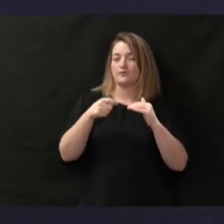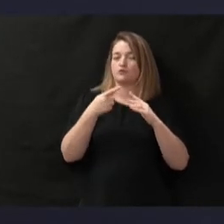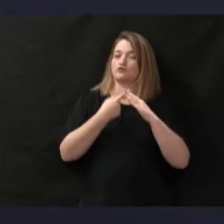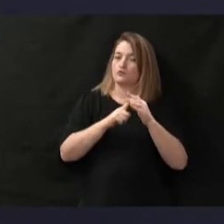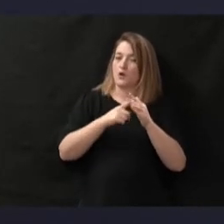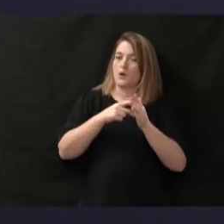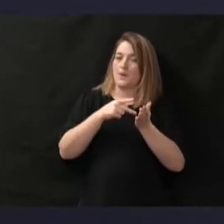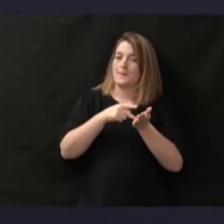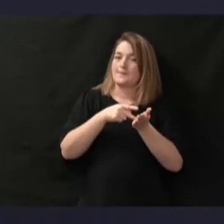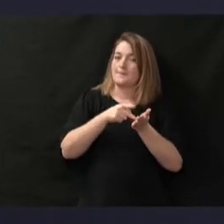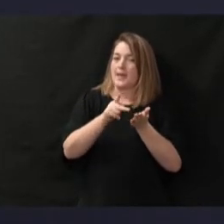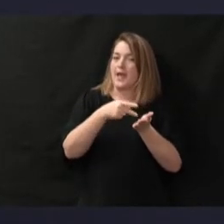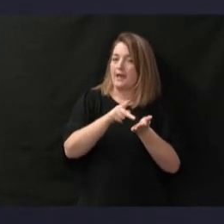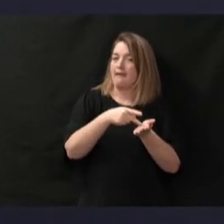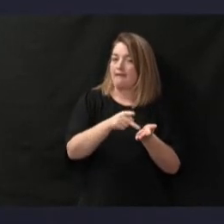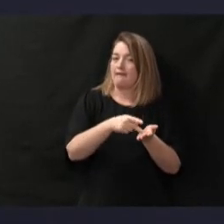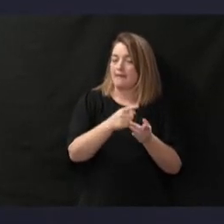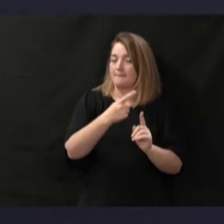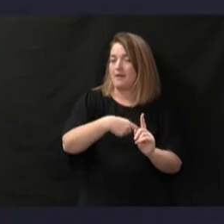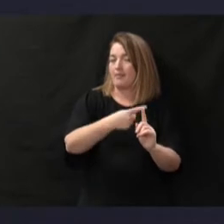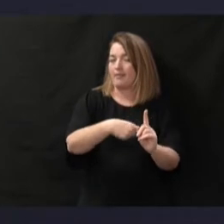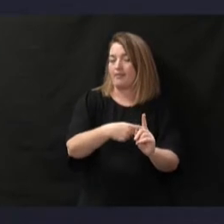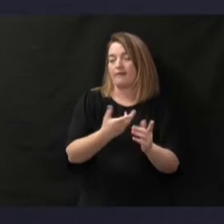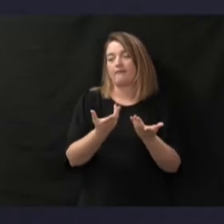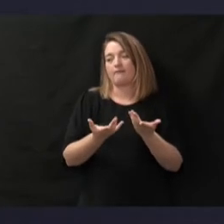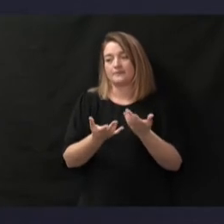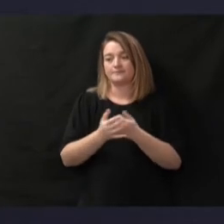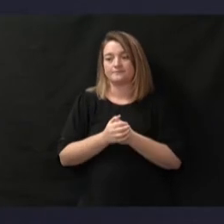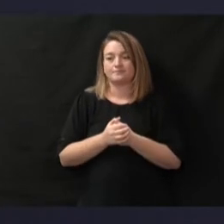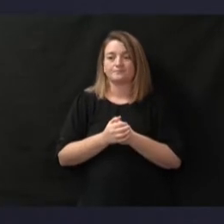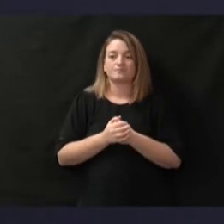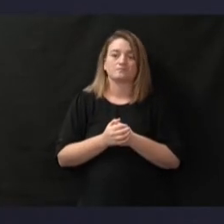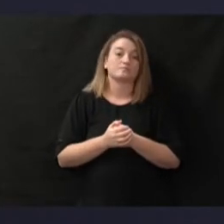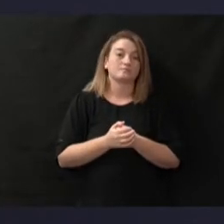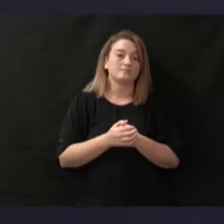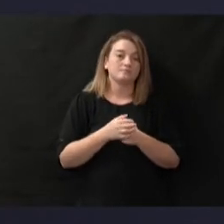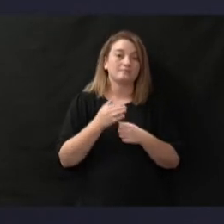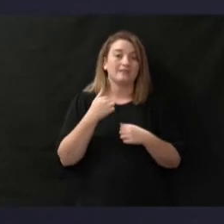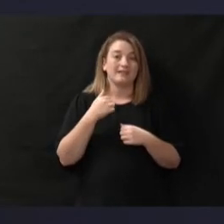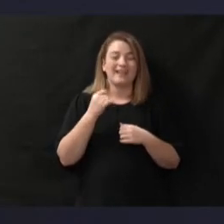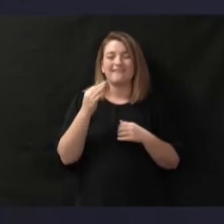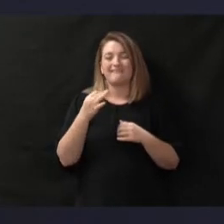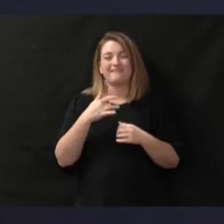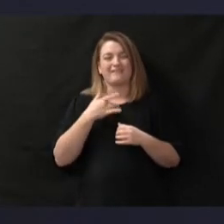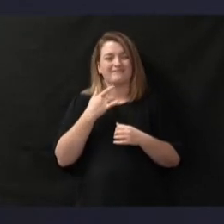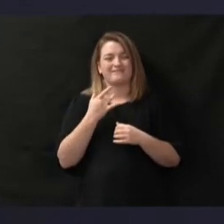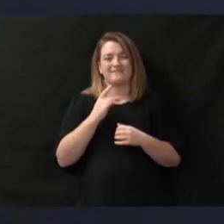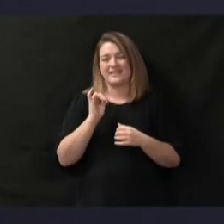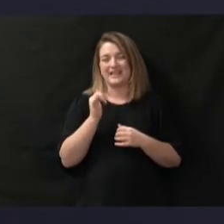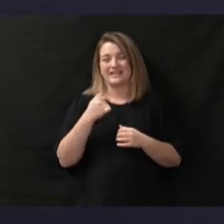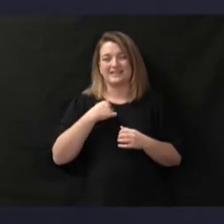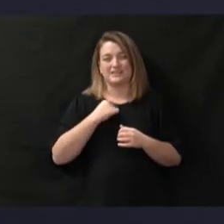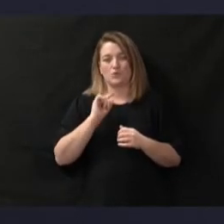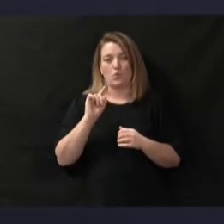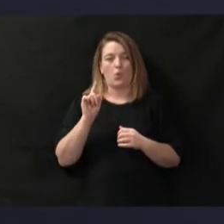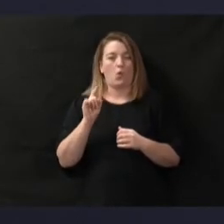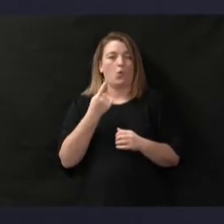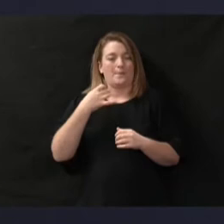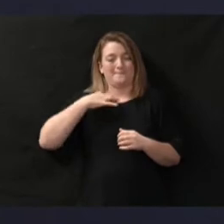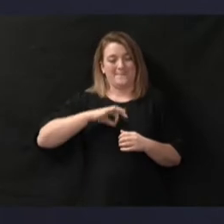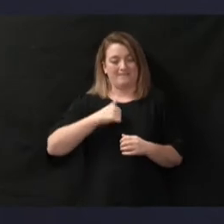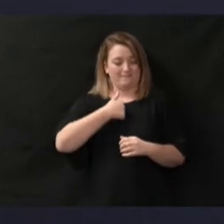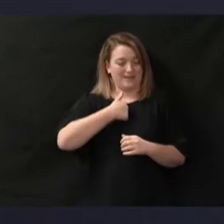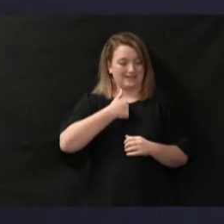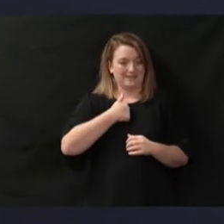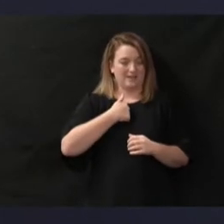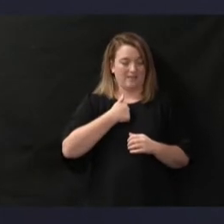make, unless I just feel like it wouldn't pertain to anybody out there, I make it public so that anybody can use it. And a lot of